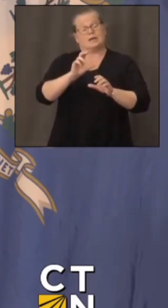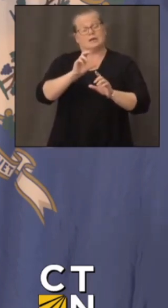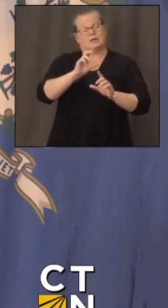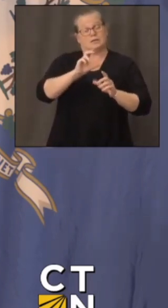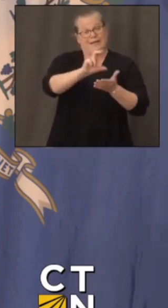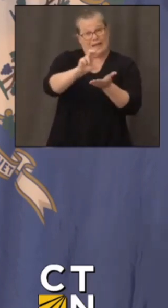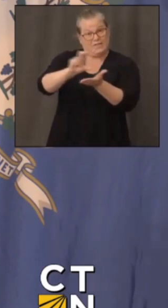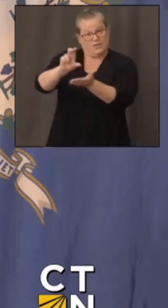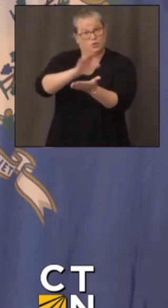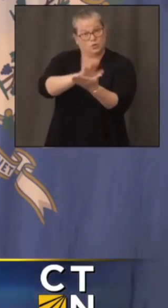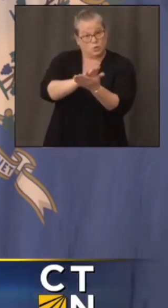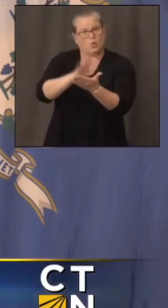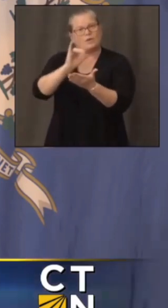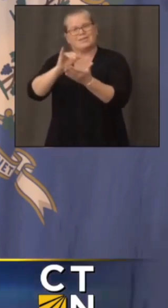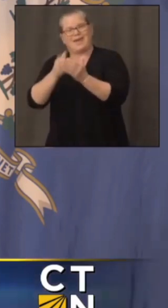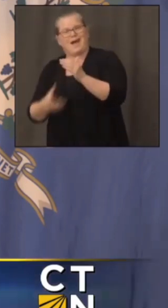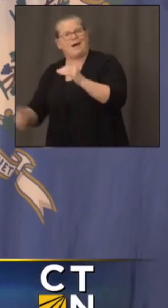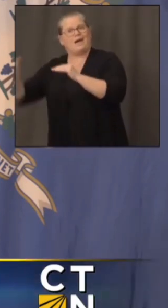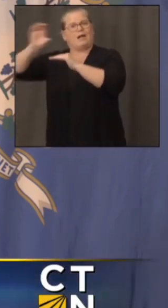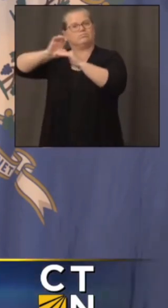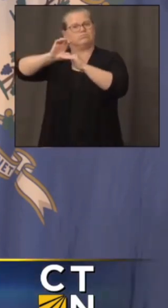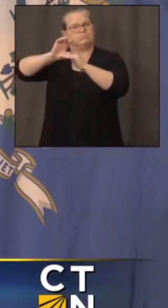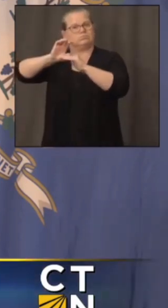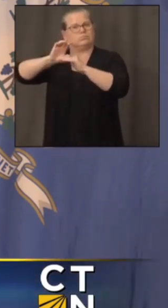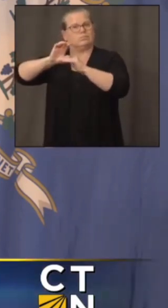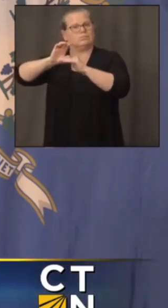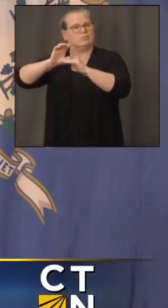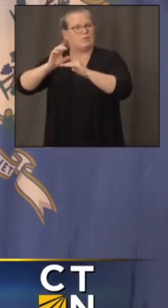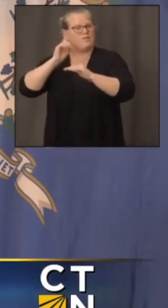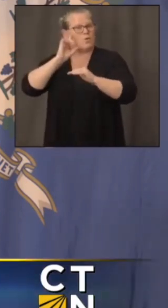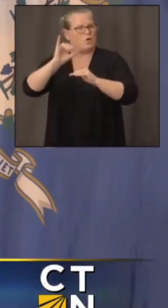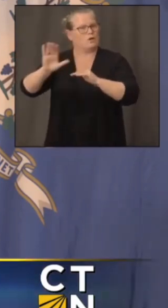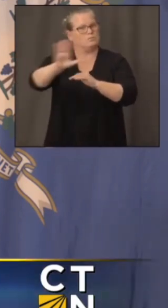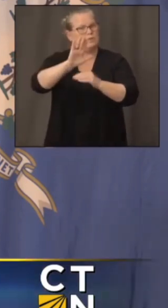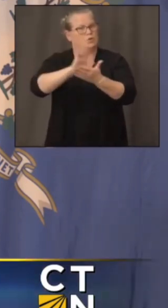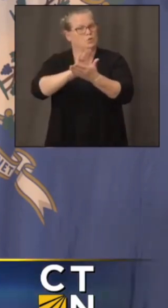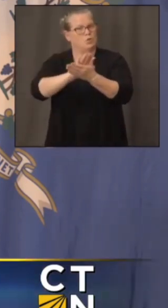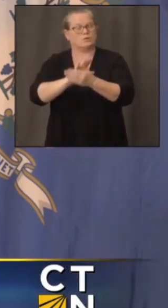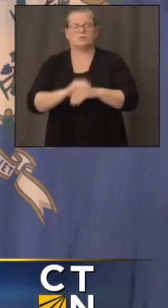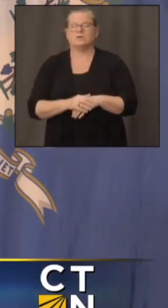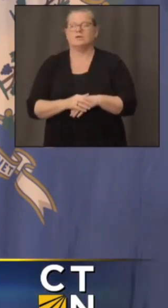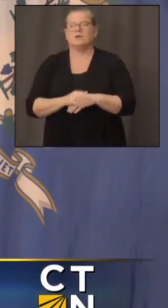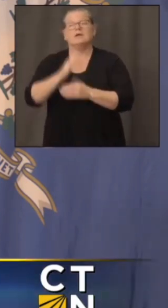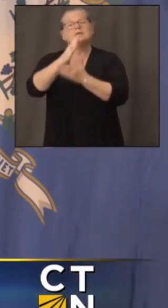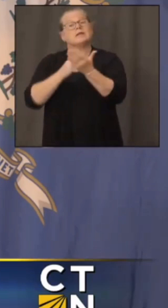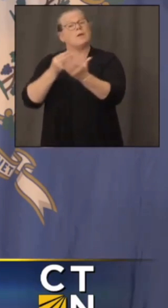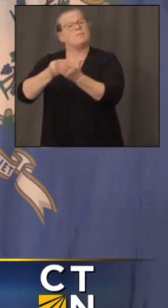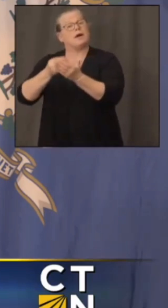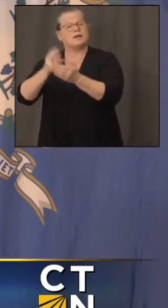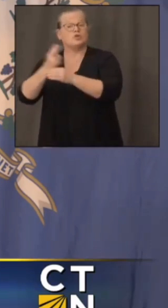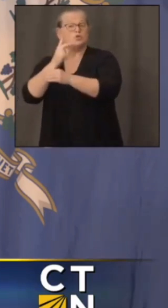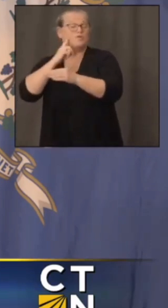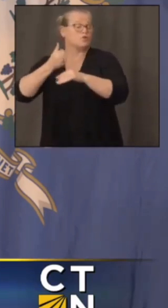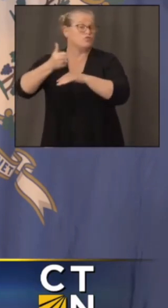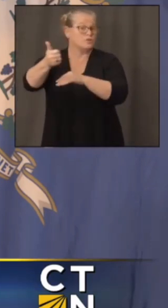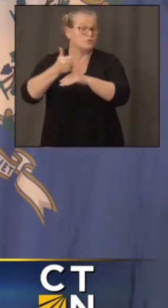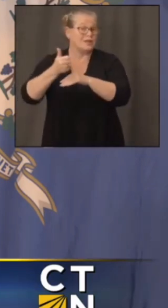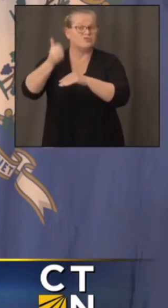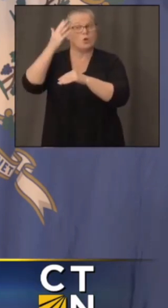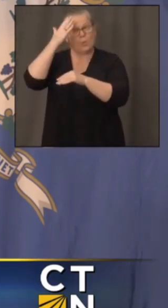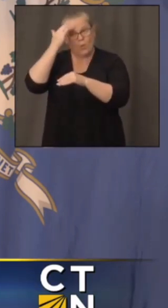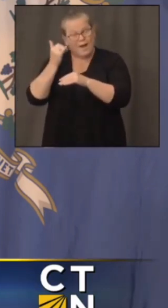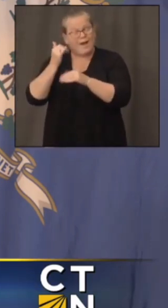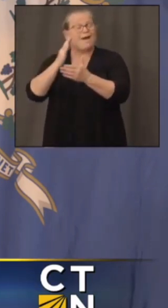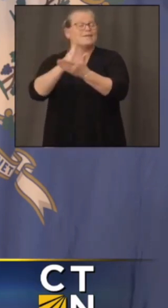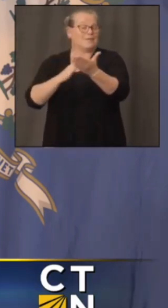other. Smaller is transportation, just because some of the school districts will require some additional bus